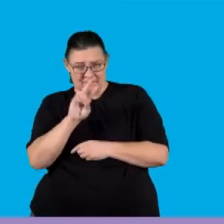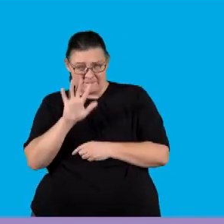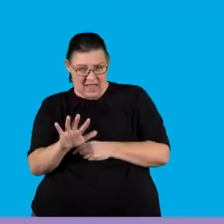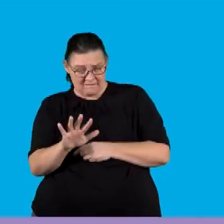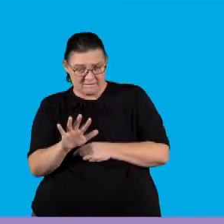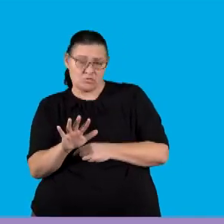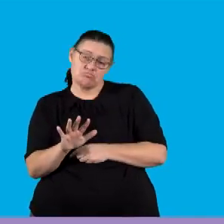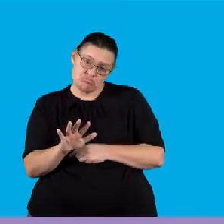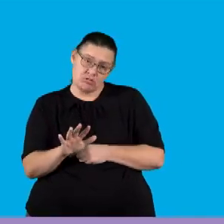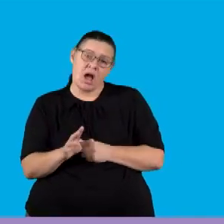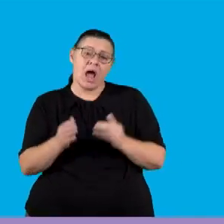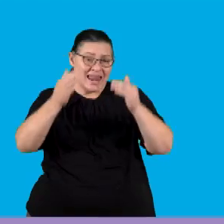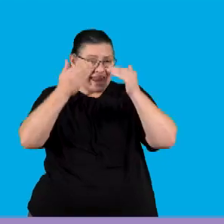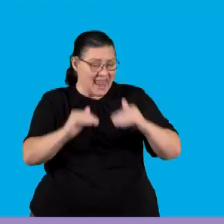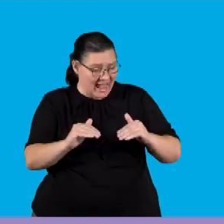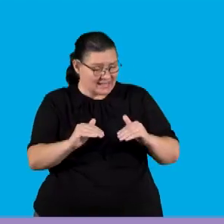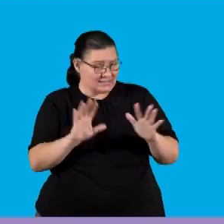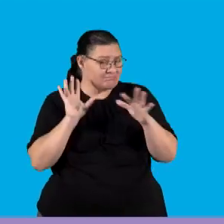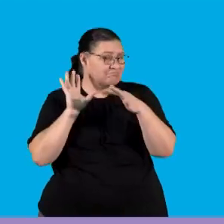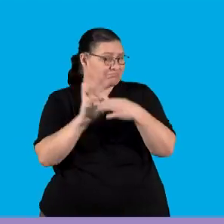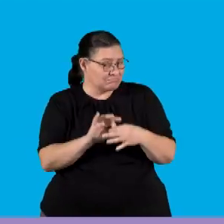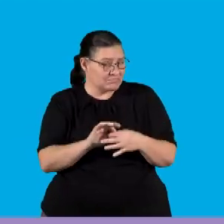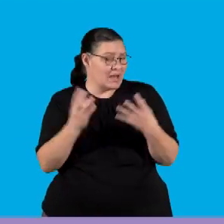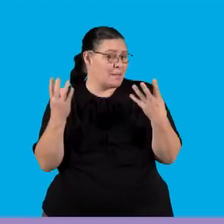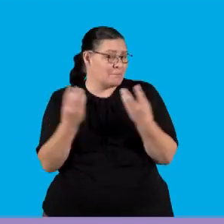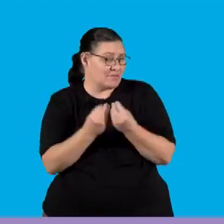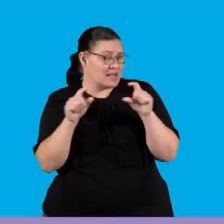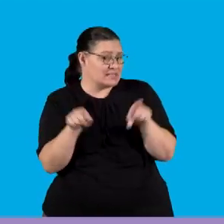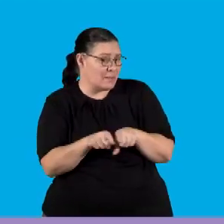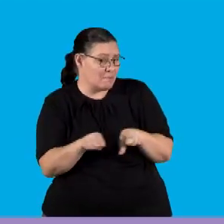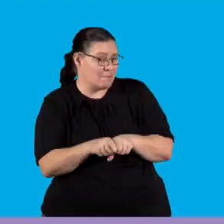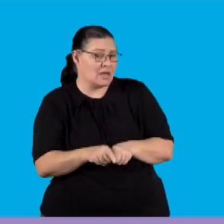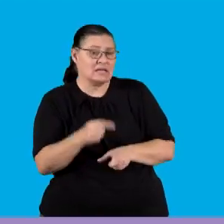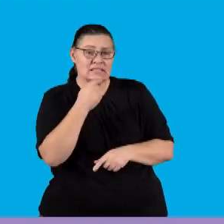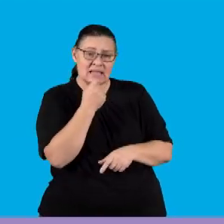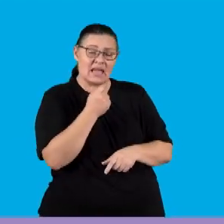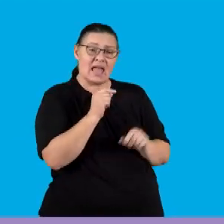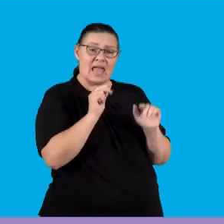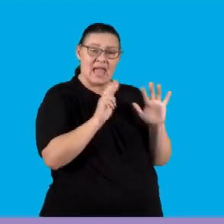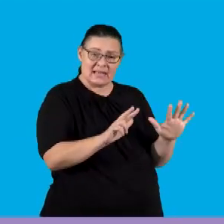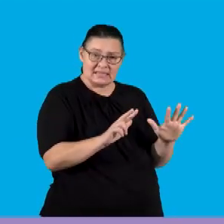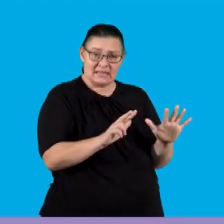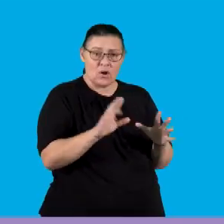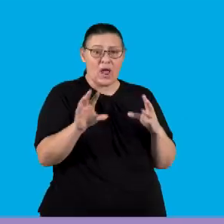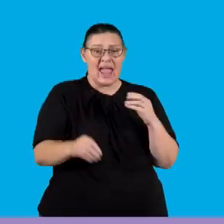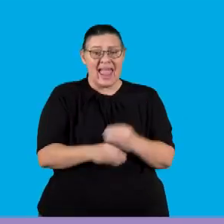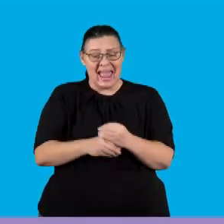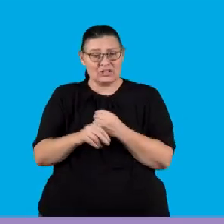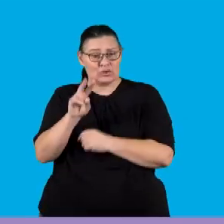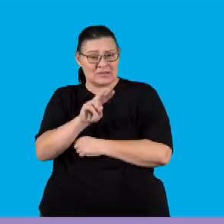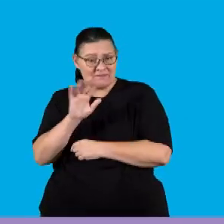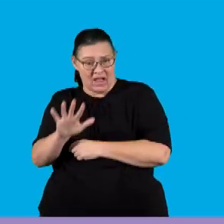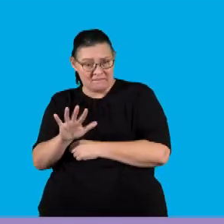that whatever rule you choose will apply to each of them. Now, if we look at the next one, 8, when